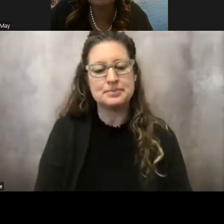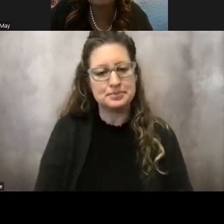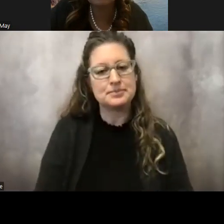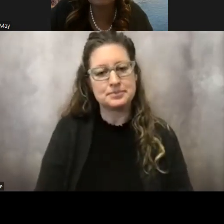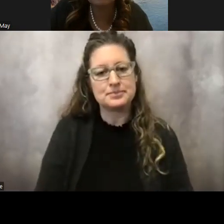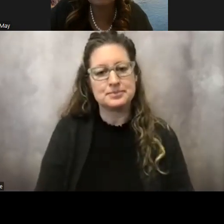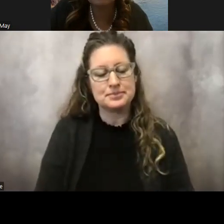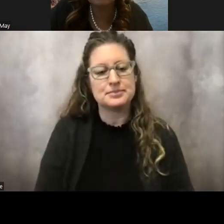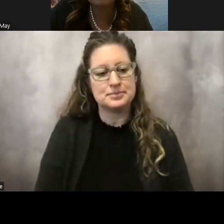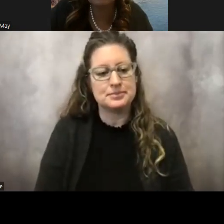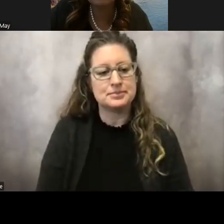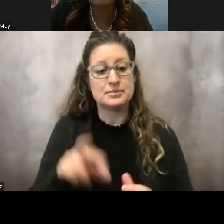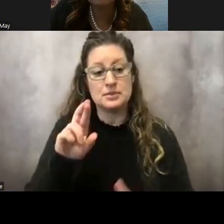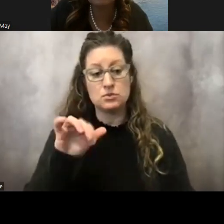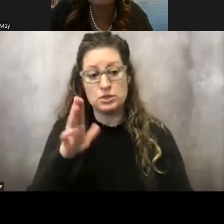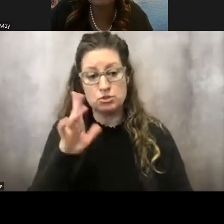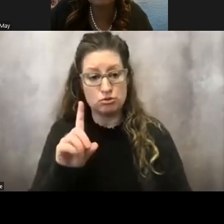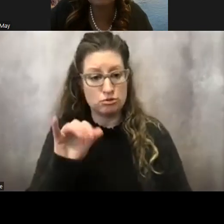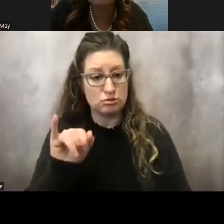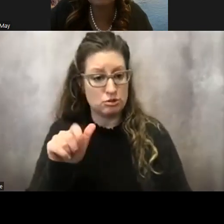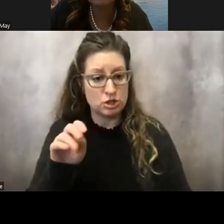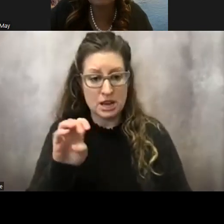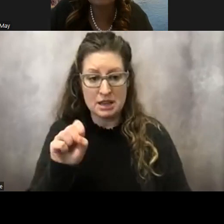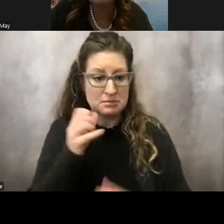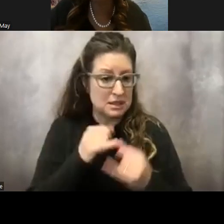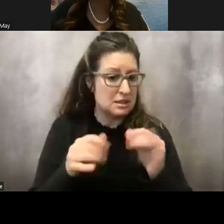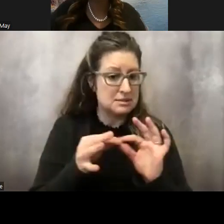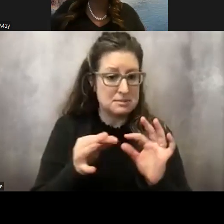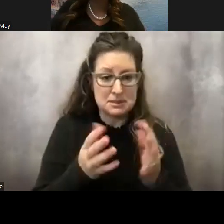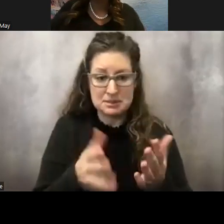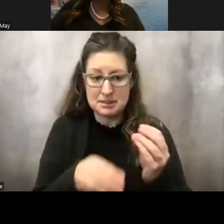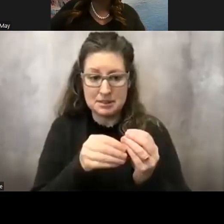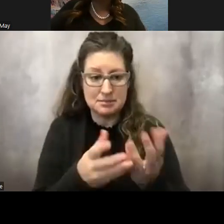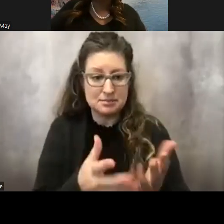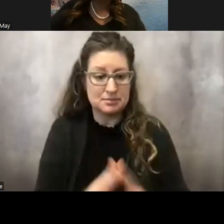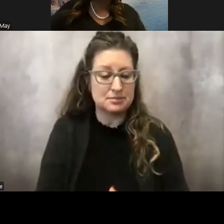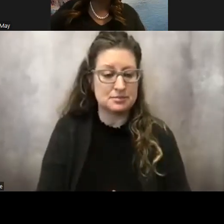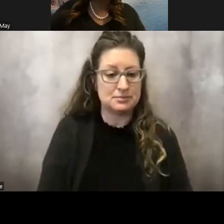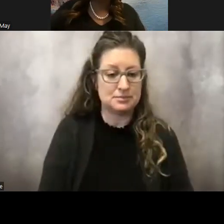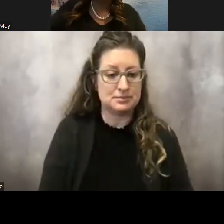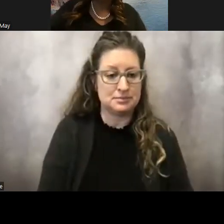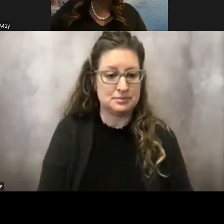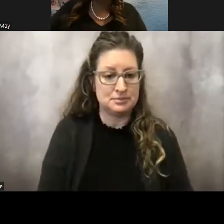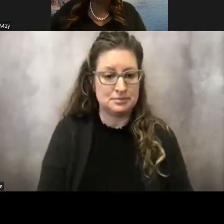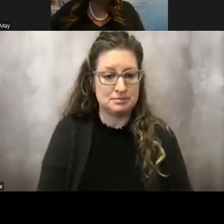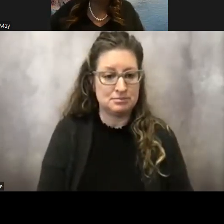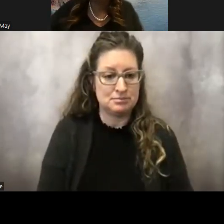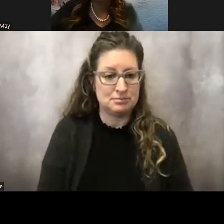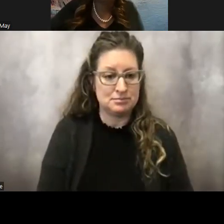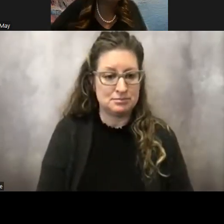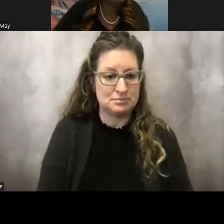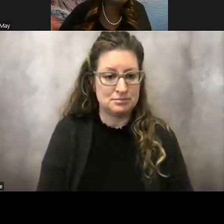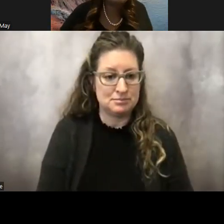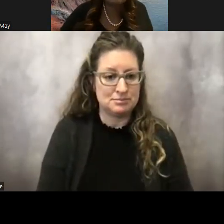And Richard James, do you have any last comments you'd like to add? I don't want to be the